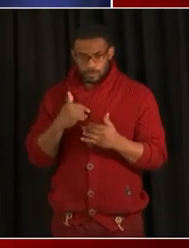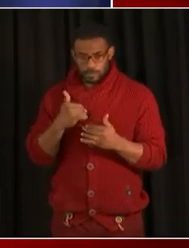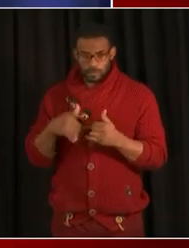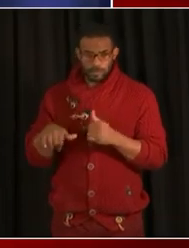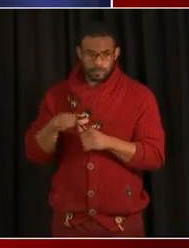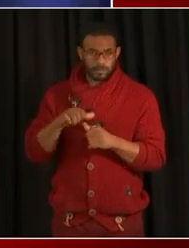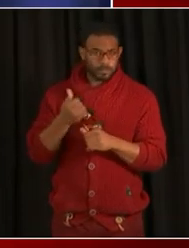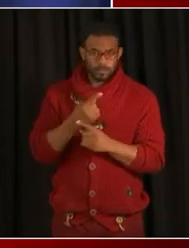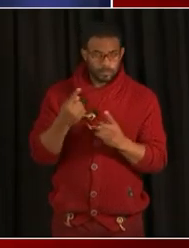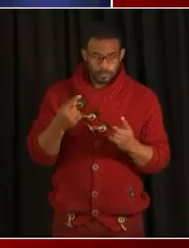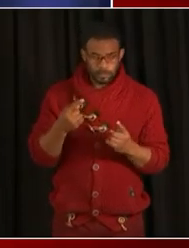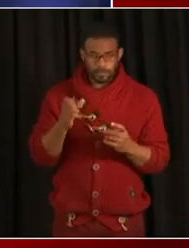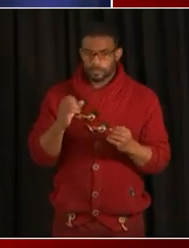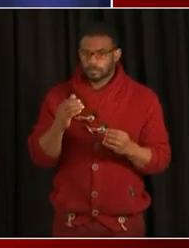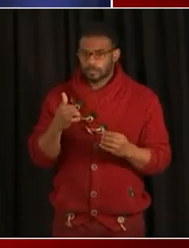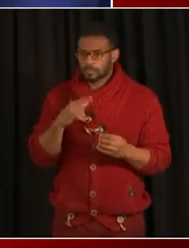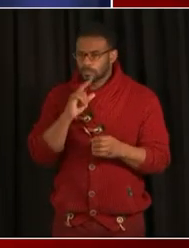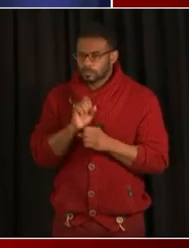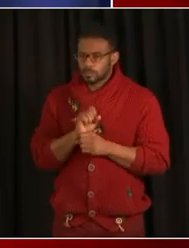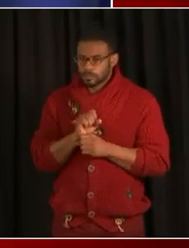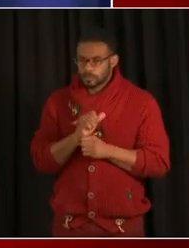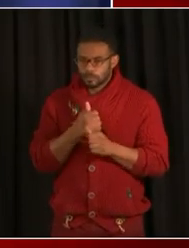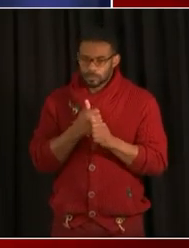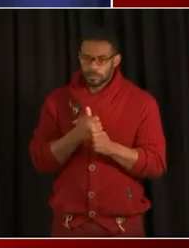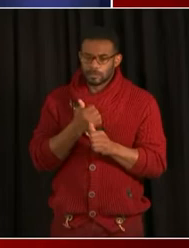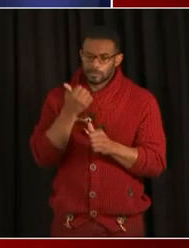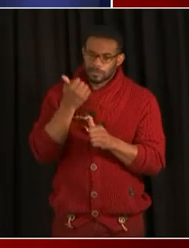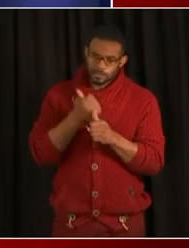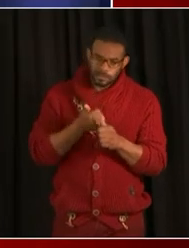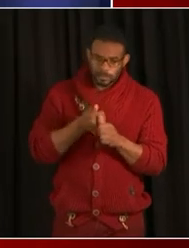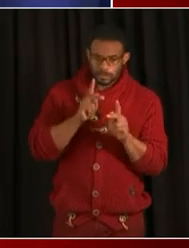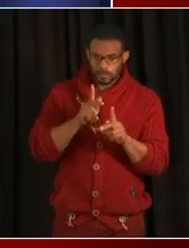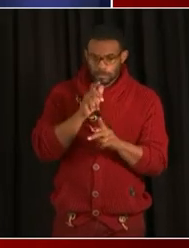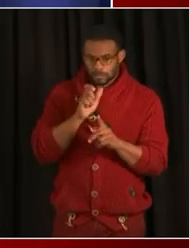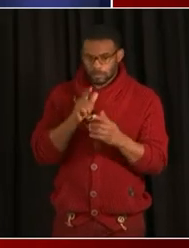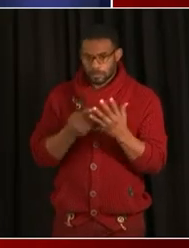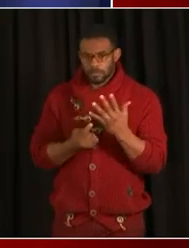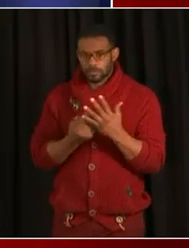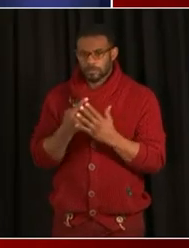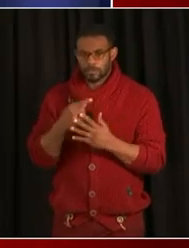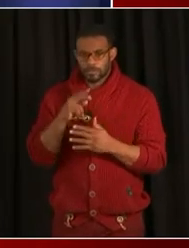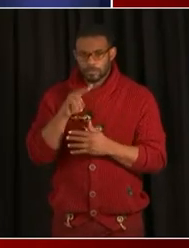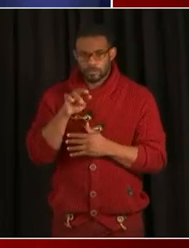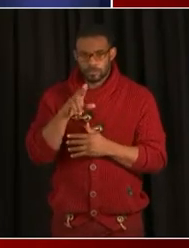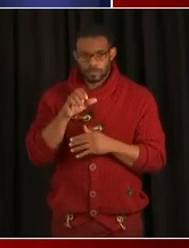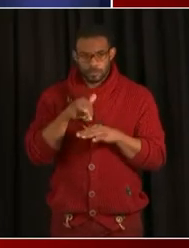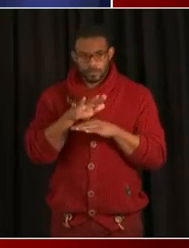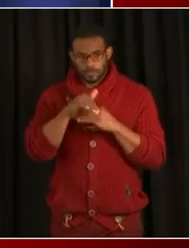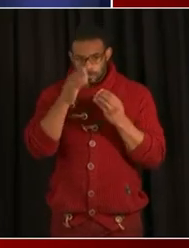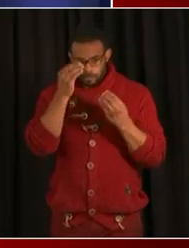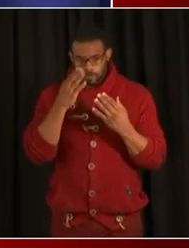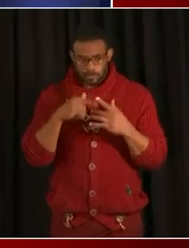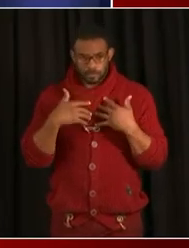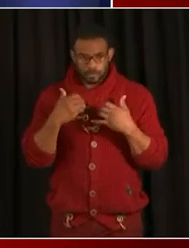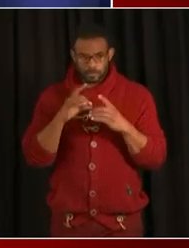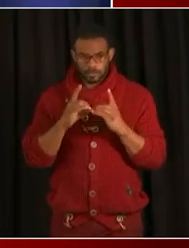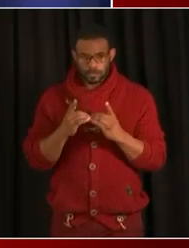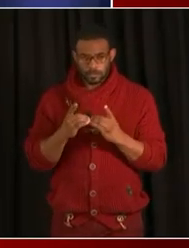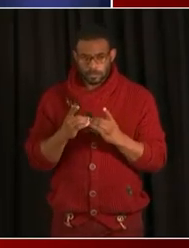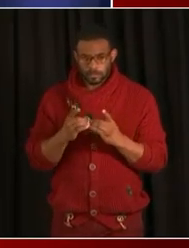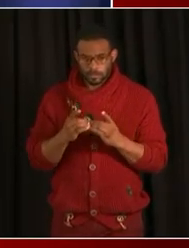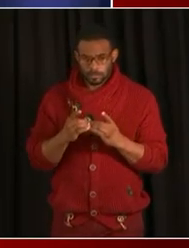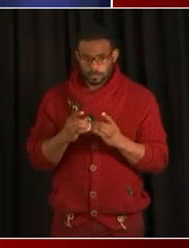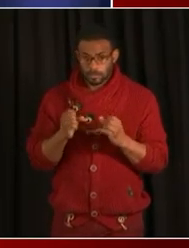we were around anybody. So we tracked every single person who went through the venue, sending all the information to the health